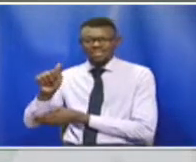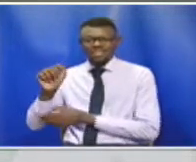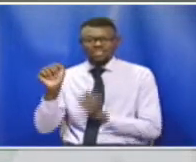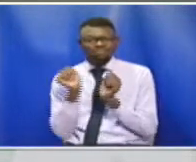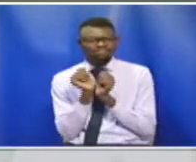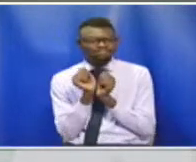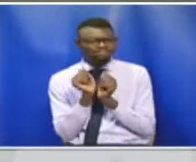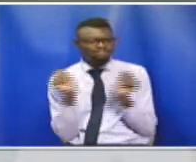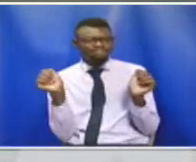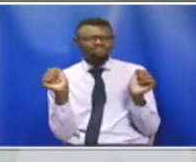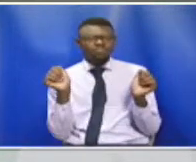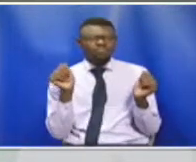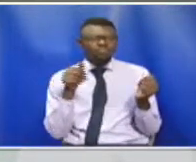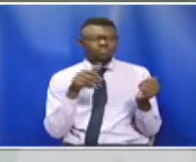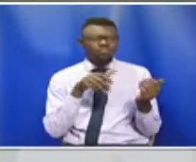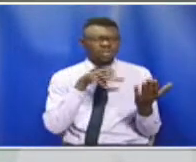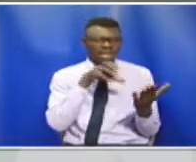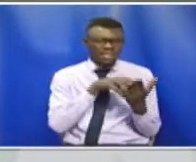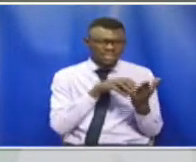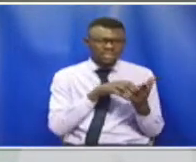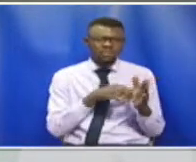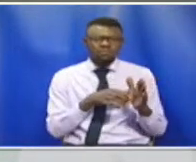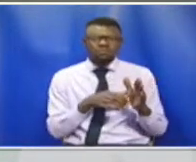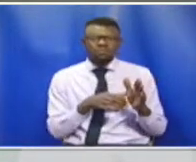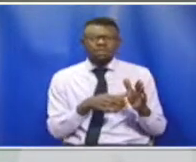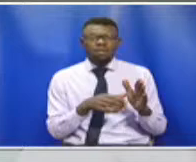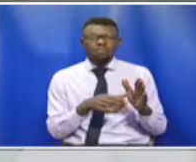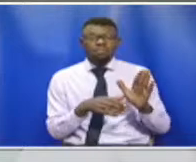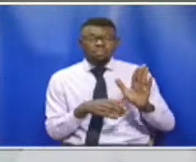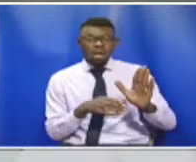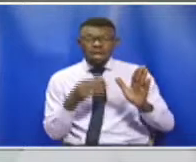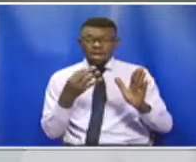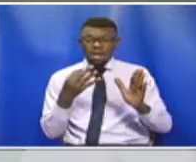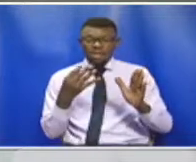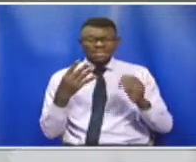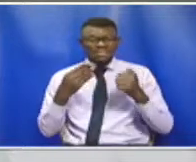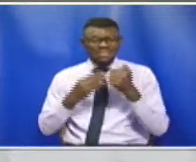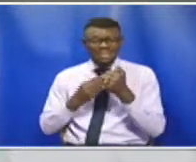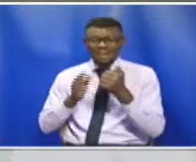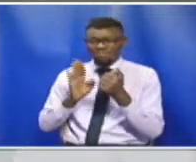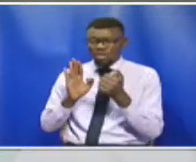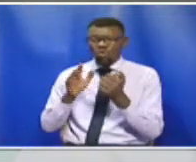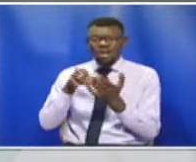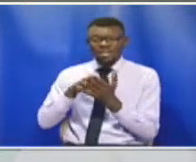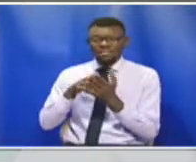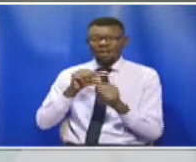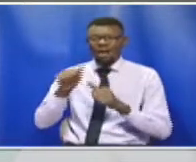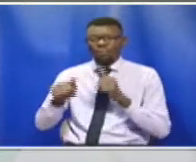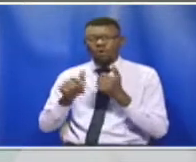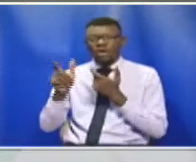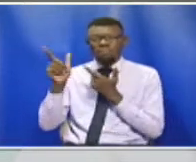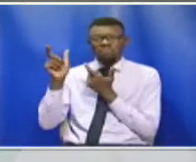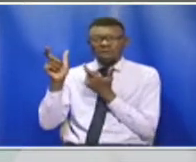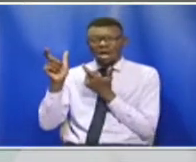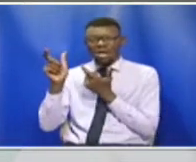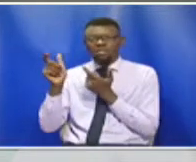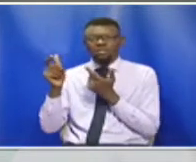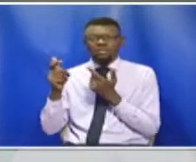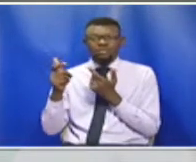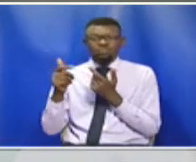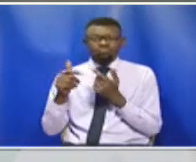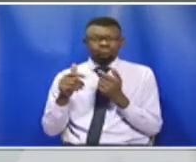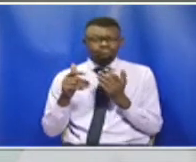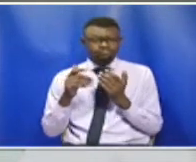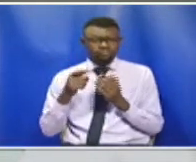of all charges in the 39 billion shilling firearm fraud case. Senior Principal Magistrate Kenneth